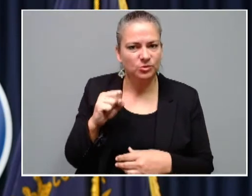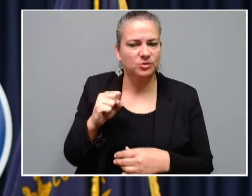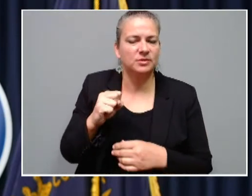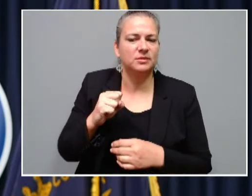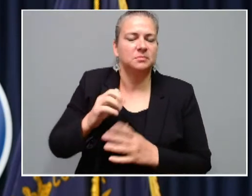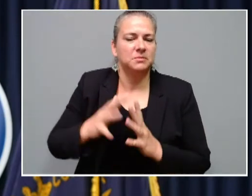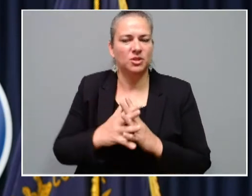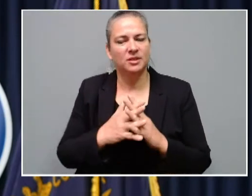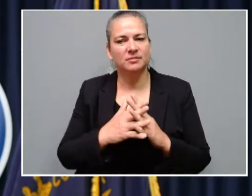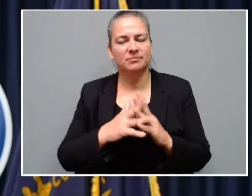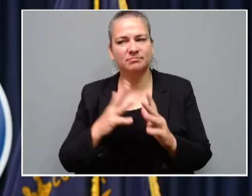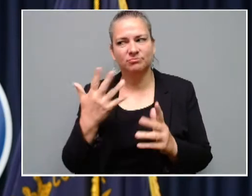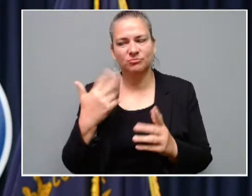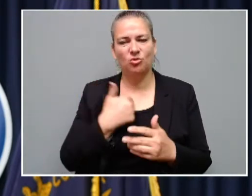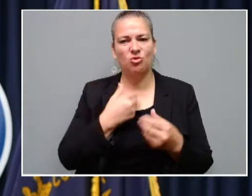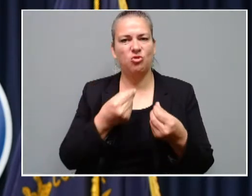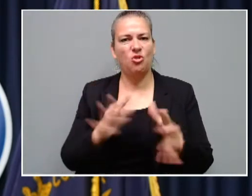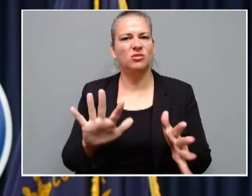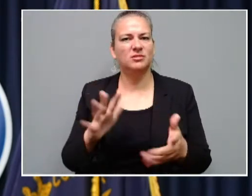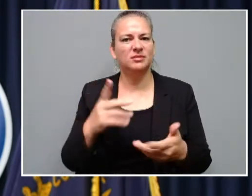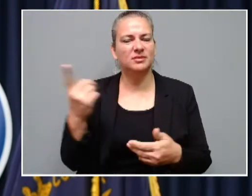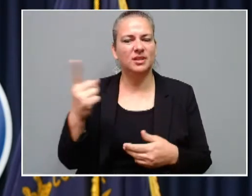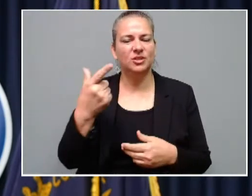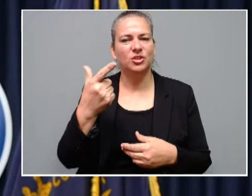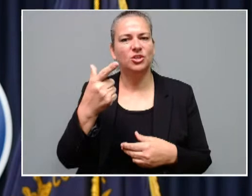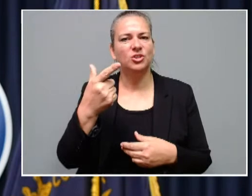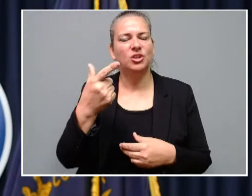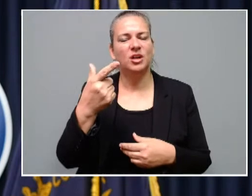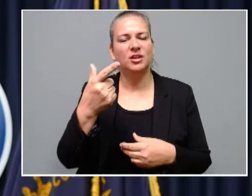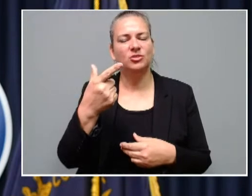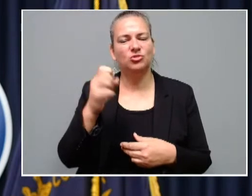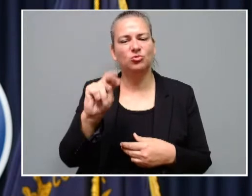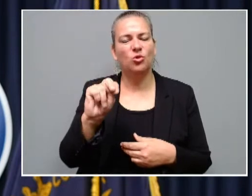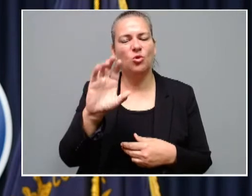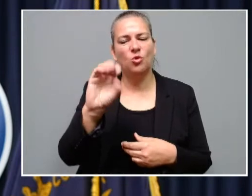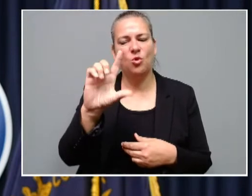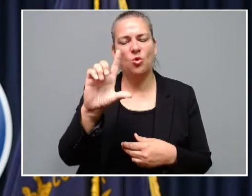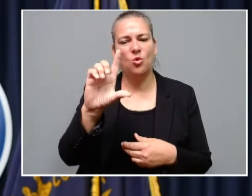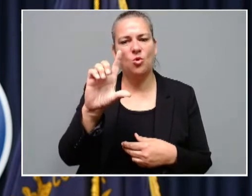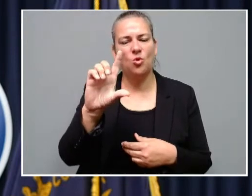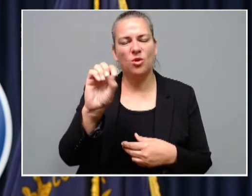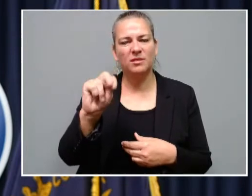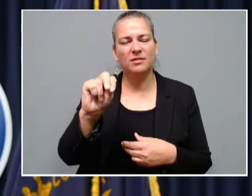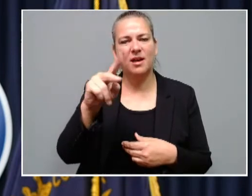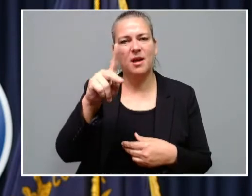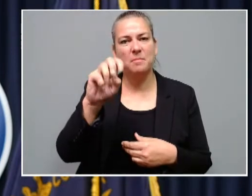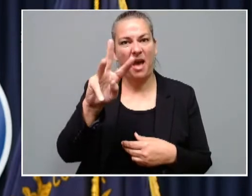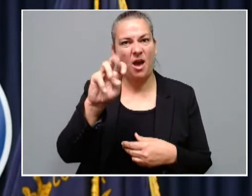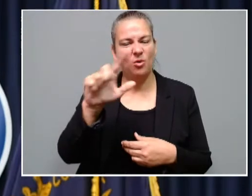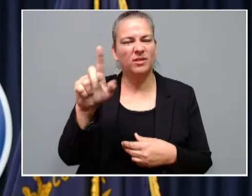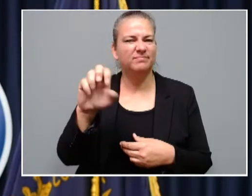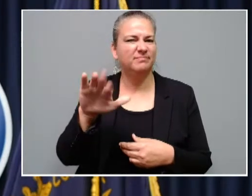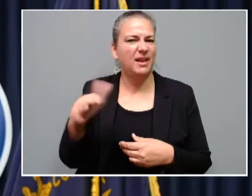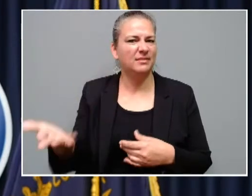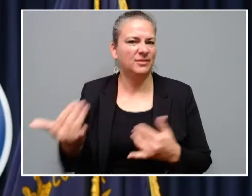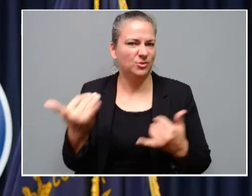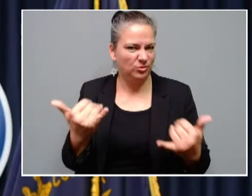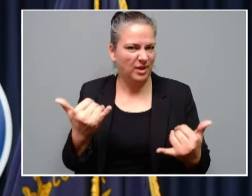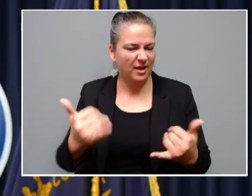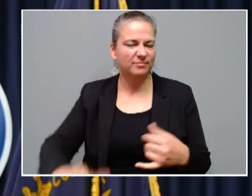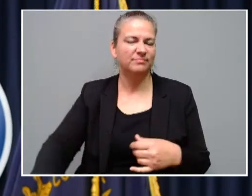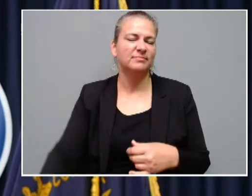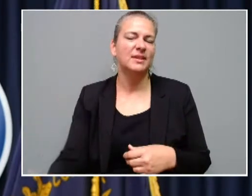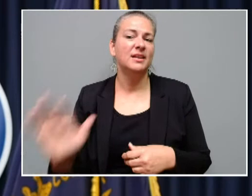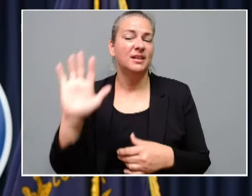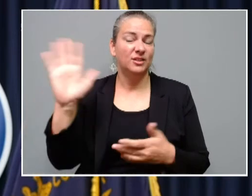today in General Colin Powell. General Powell, his service is